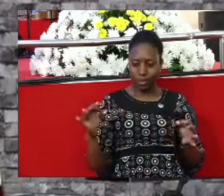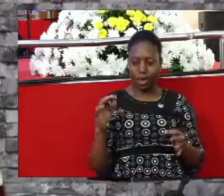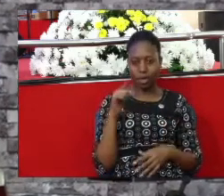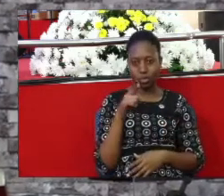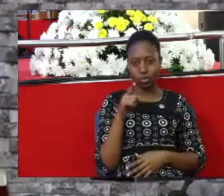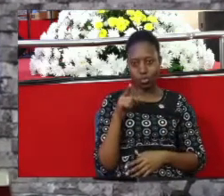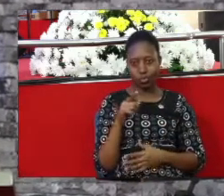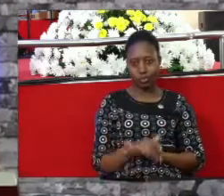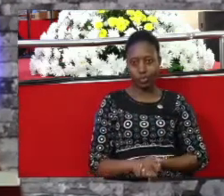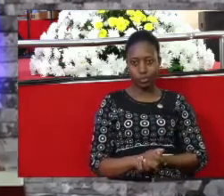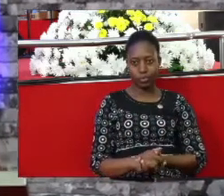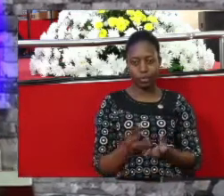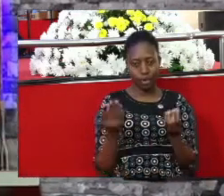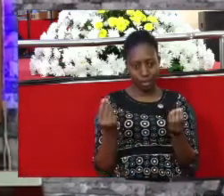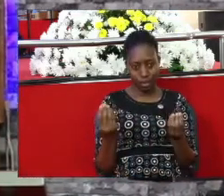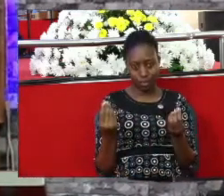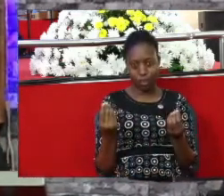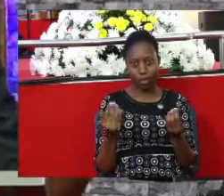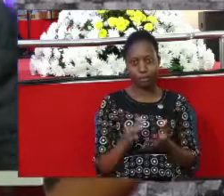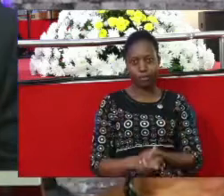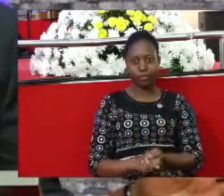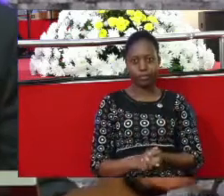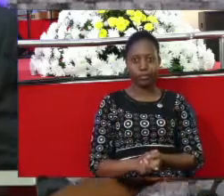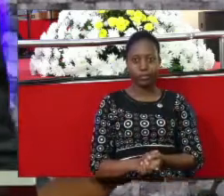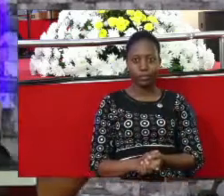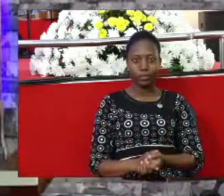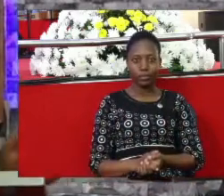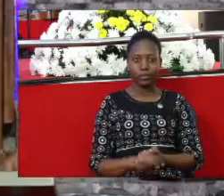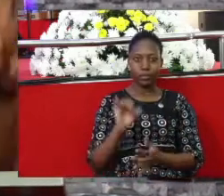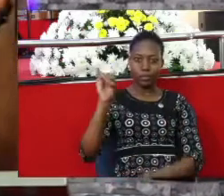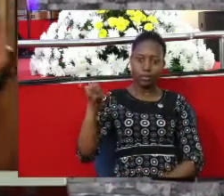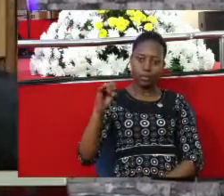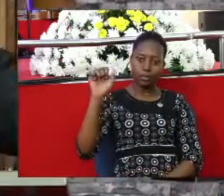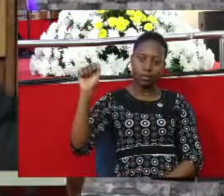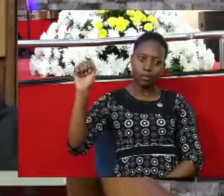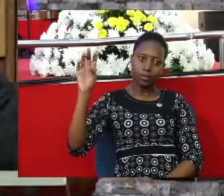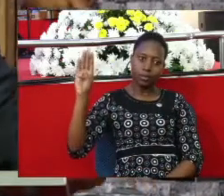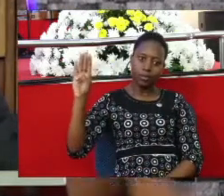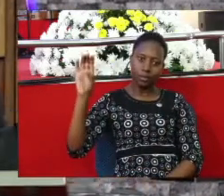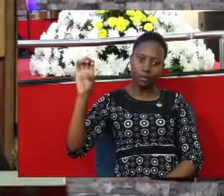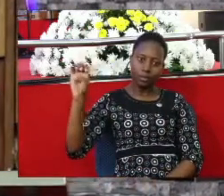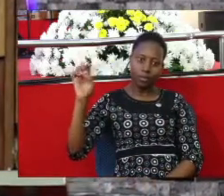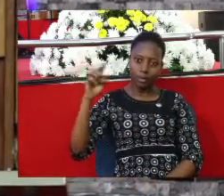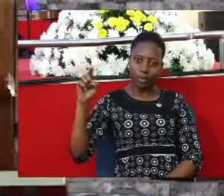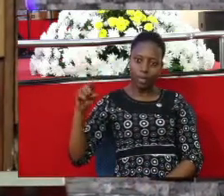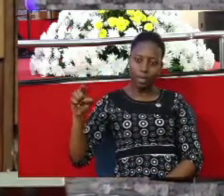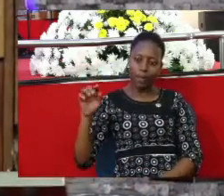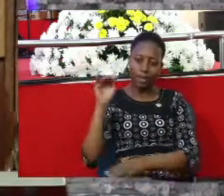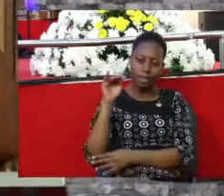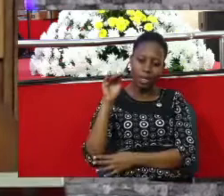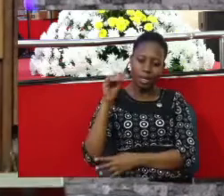Radical. Enlarge my territory. Oh, what he was saying, Lord, now because I've been in pain for a long time, give me